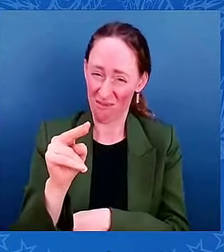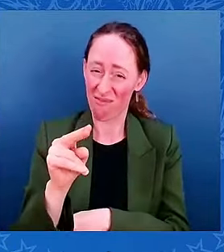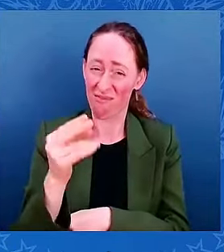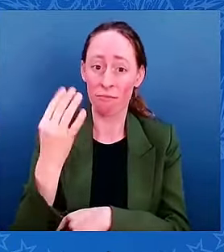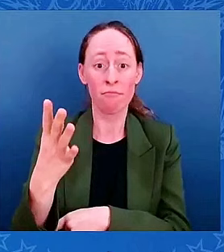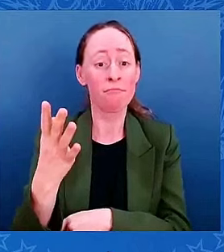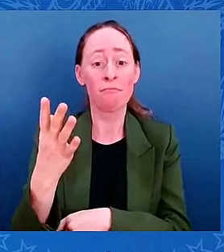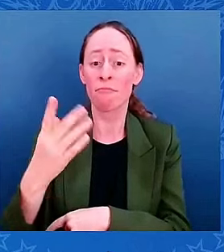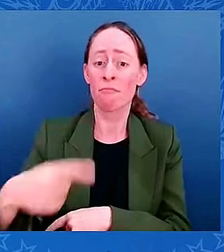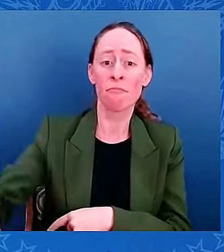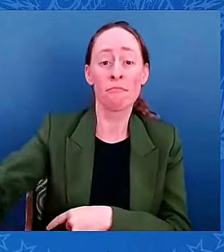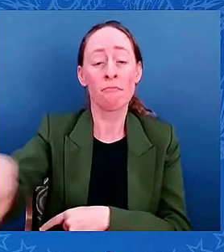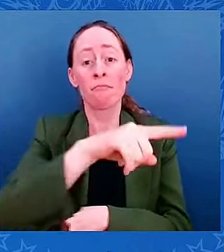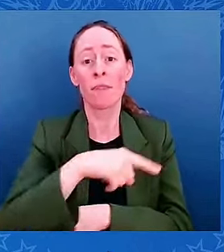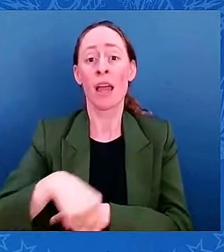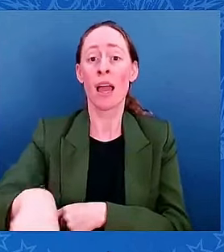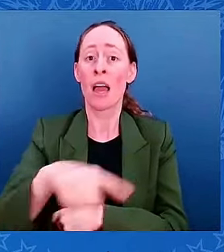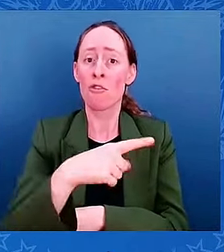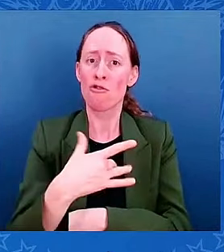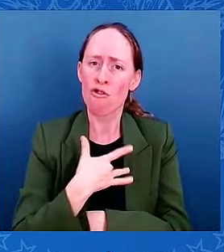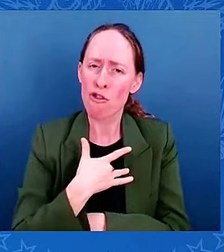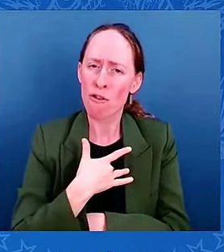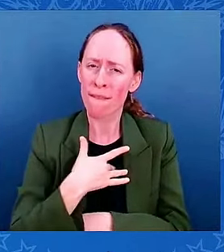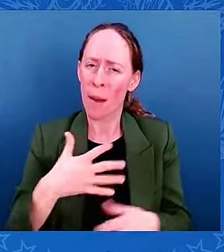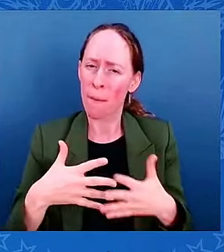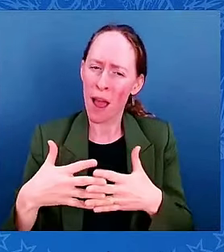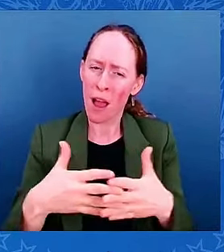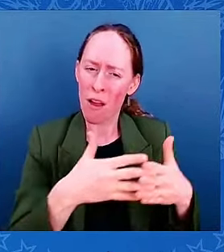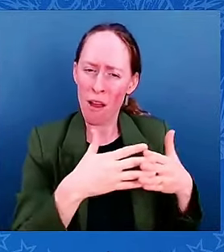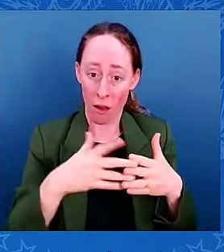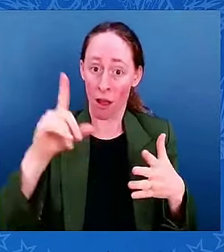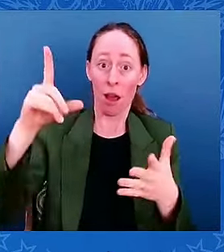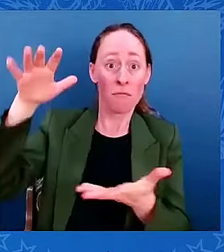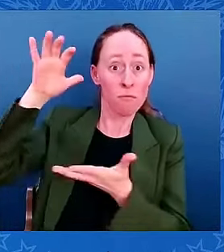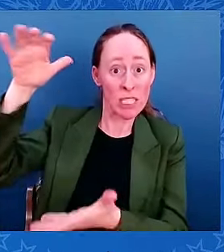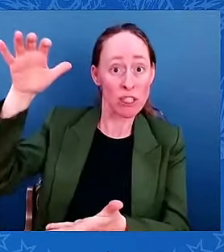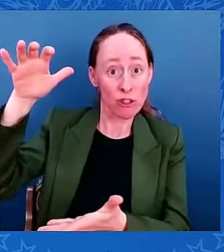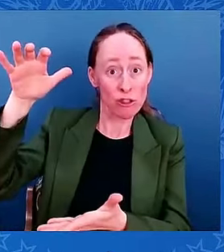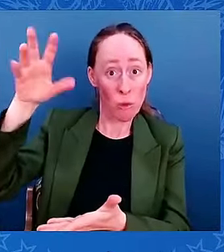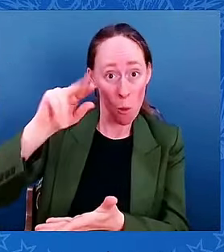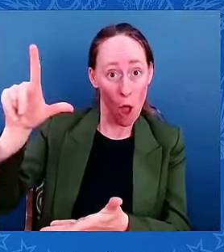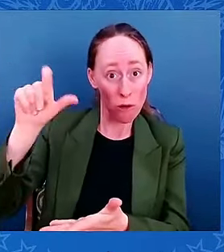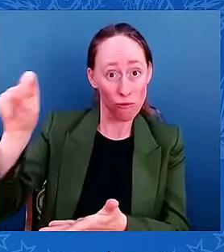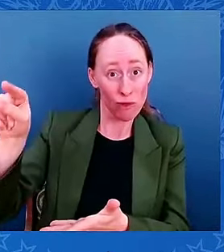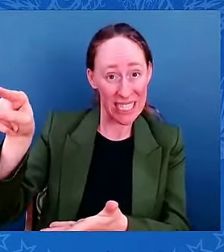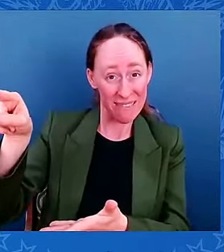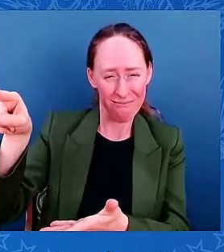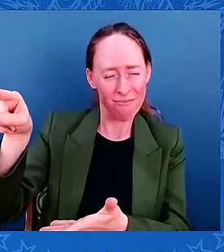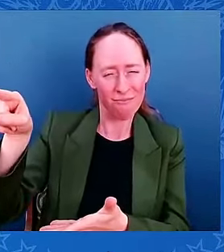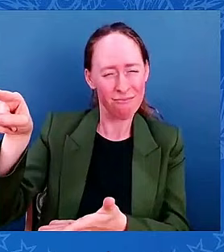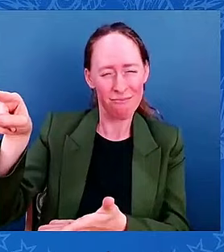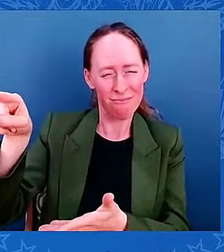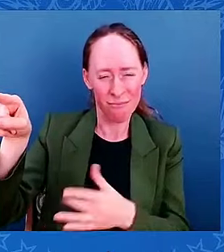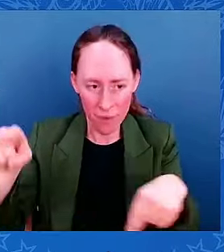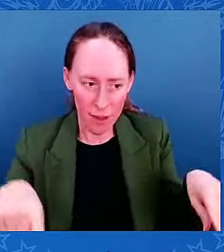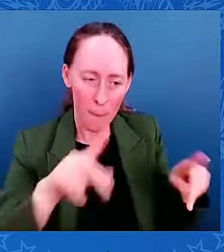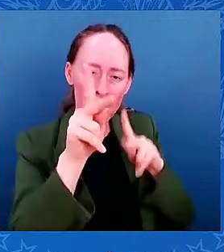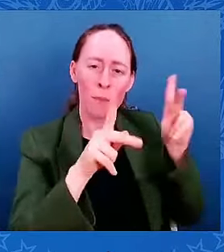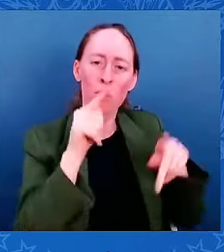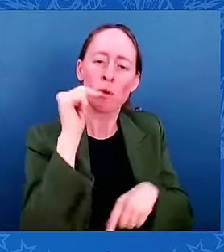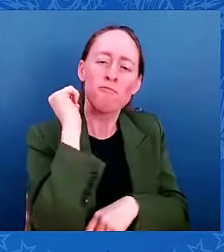built America. Right. When I started saying this years ago, the press looked at me like I was nuts. But guess what? I may be nuts, but I'm right.